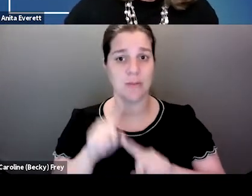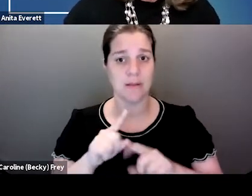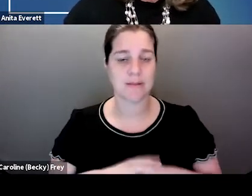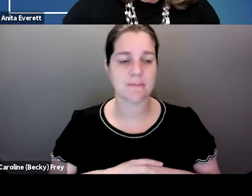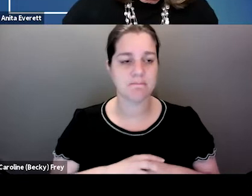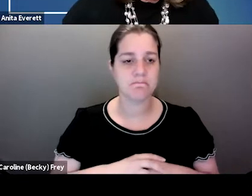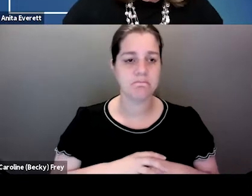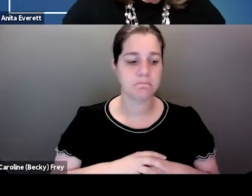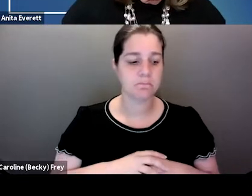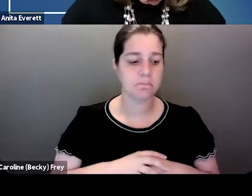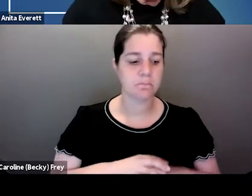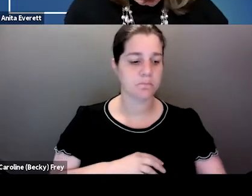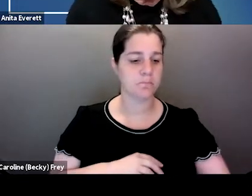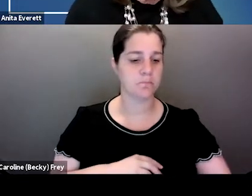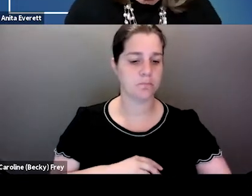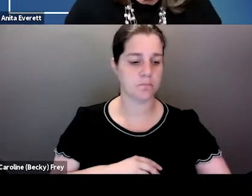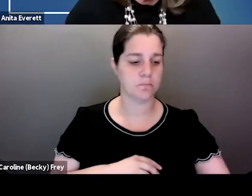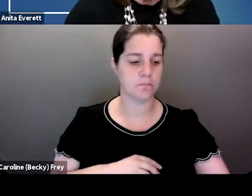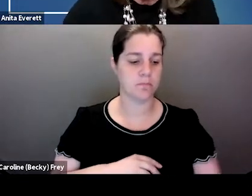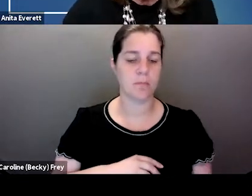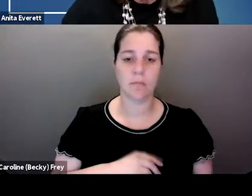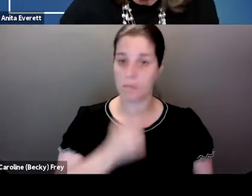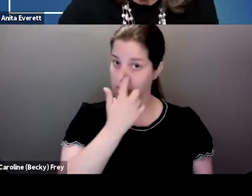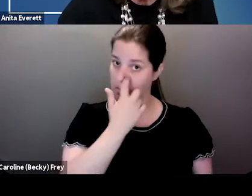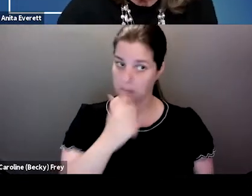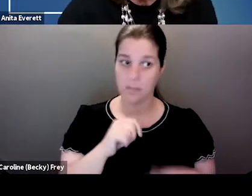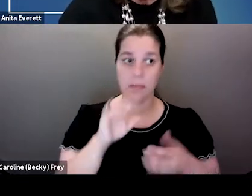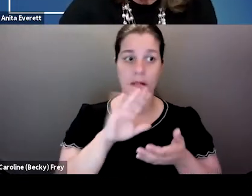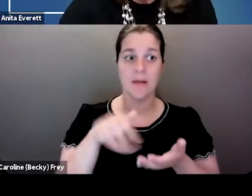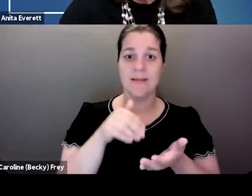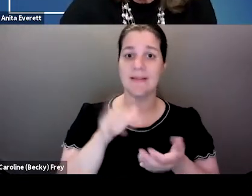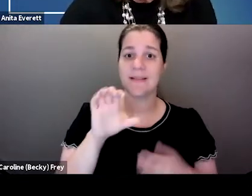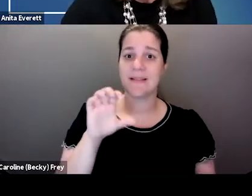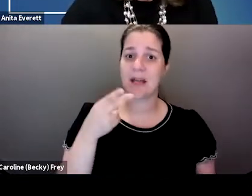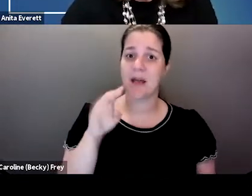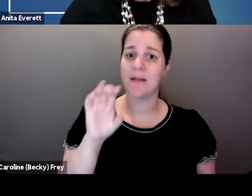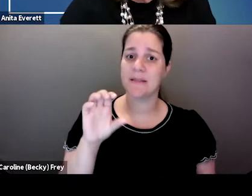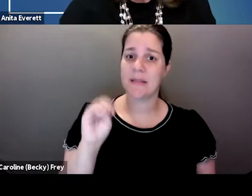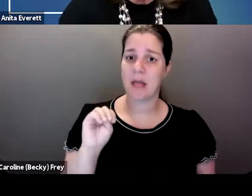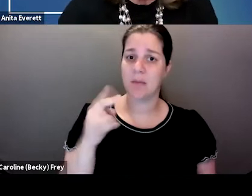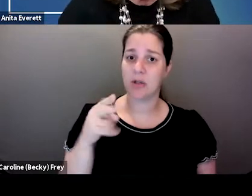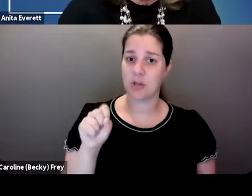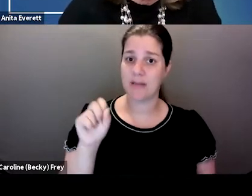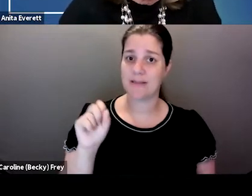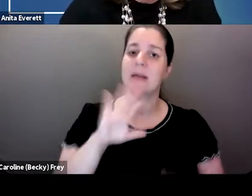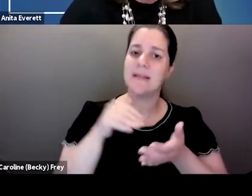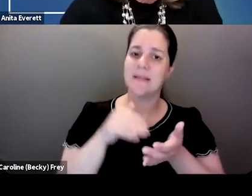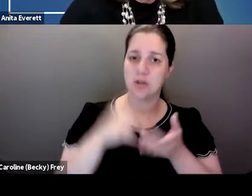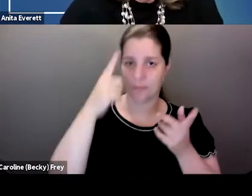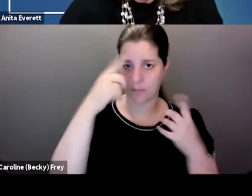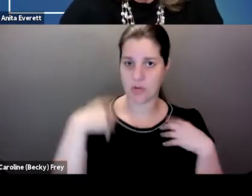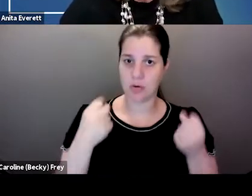please. The Center for Mental Health Services, which is the center that I direct within SAMHSA, which is an agency within